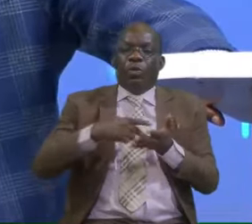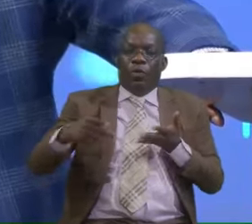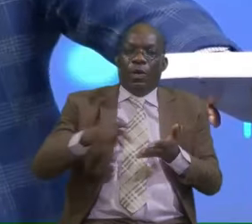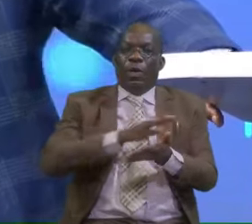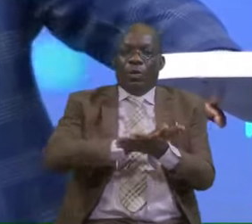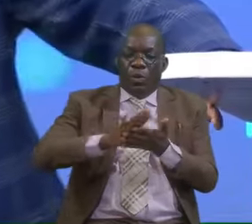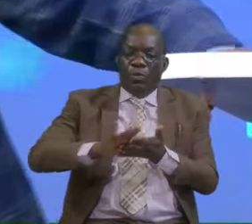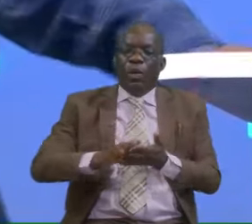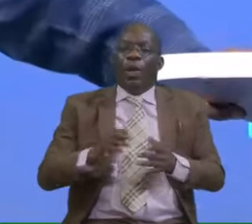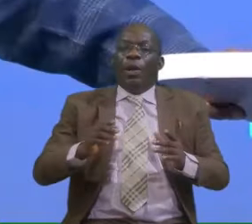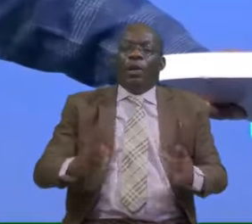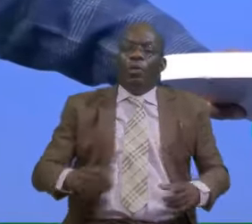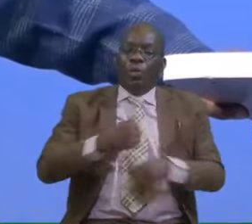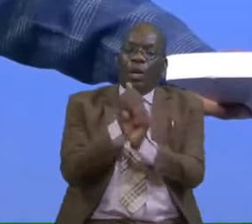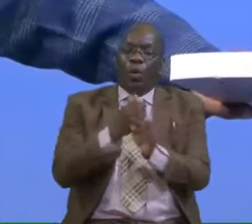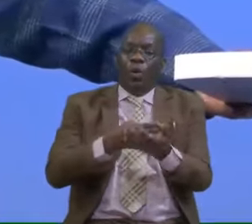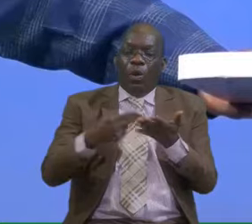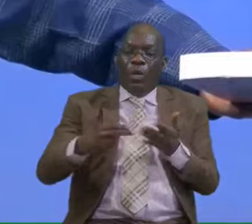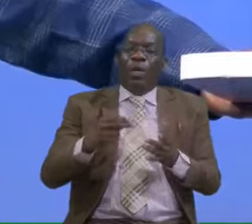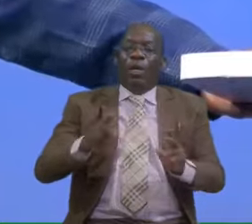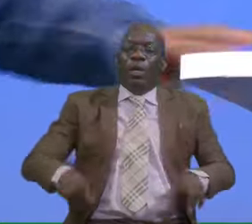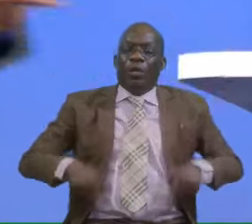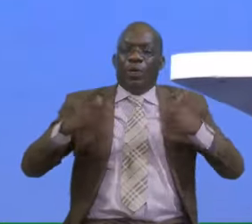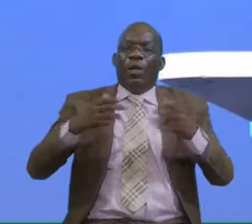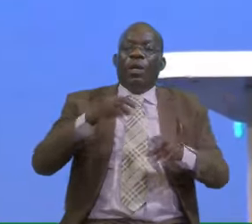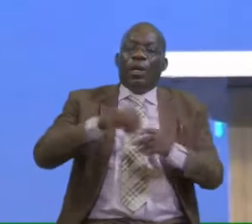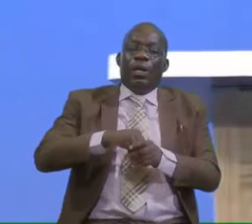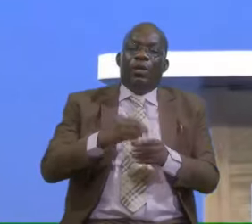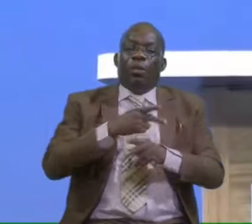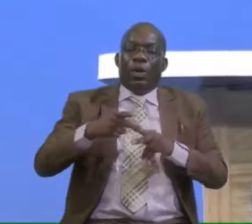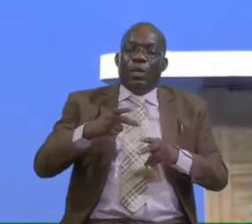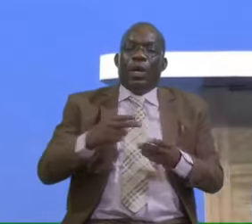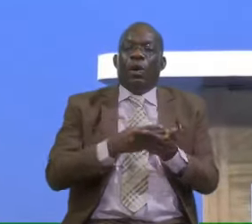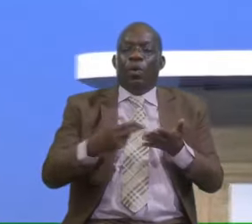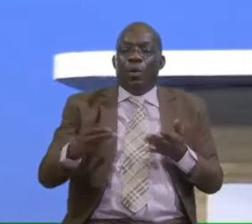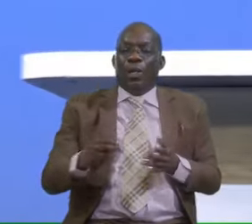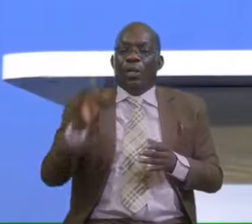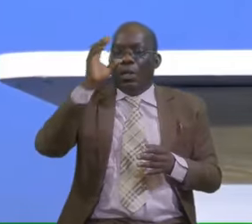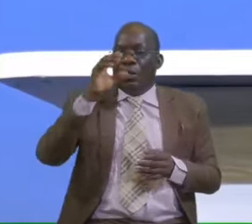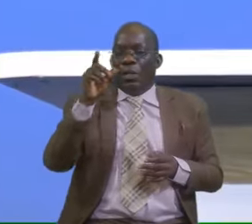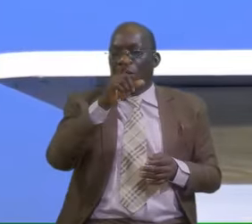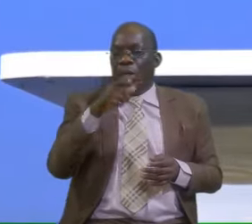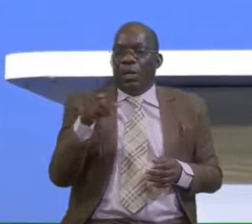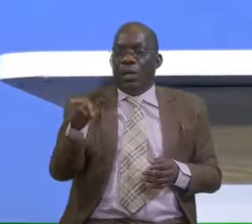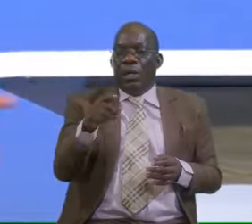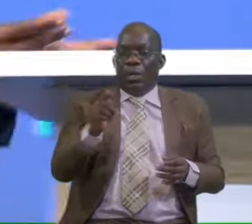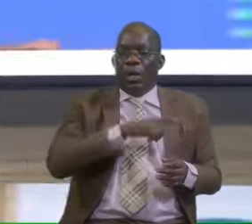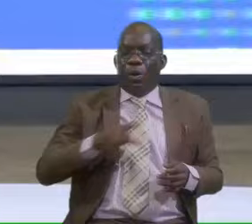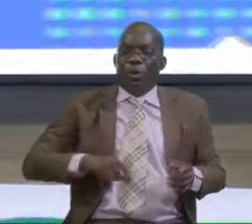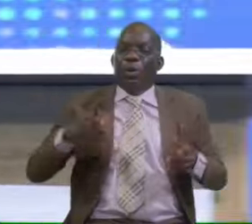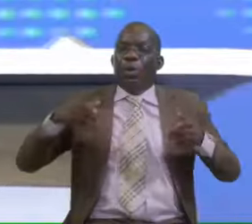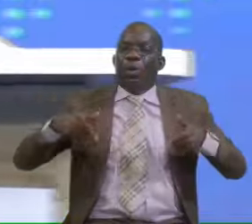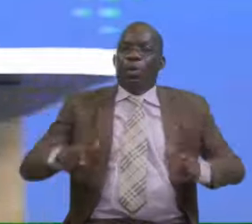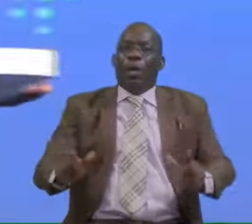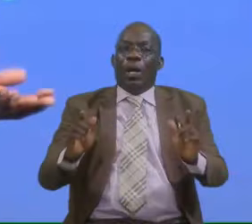righteous, living in practical holiness of life? Seek ye the Lord while he may be found.